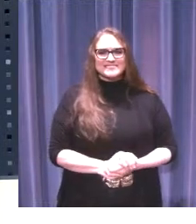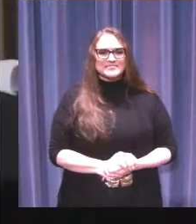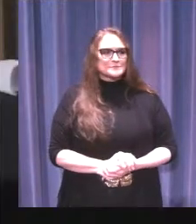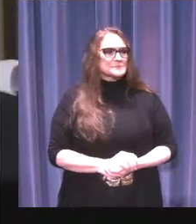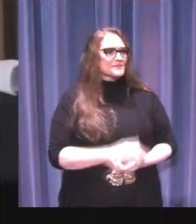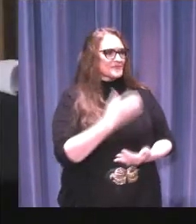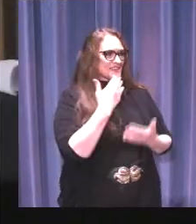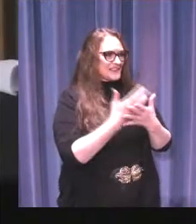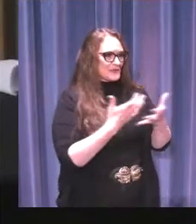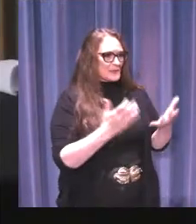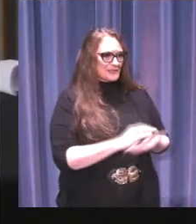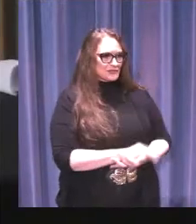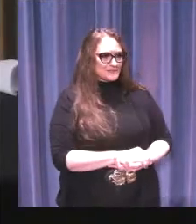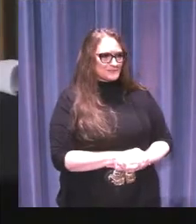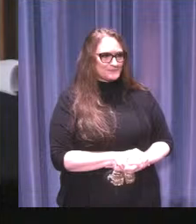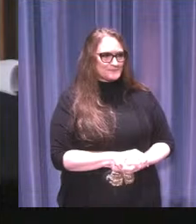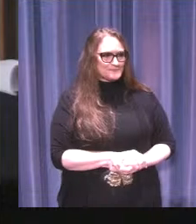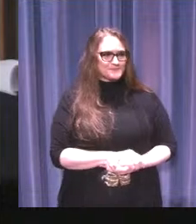Thank you very much. Thank you.